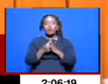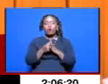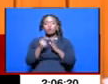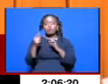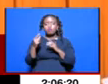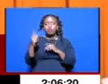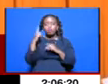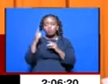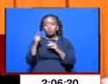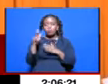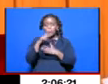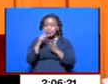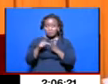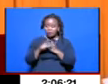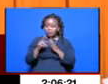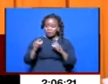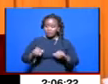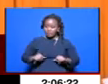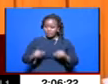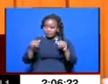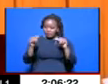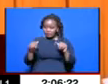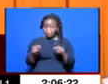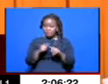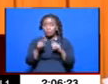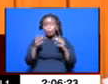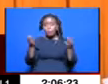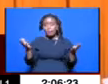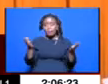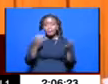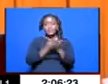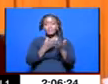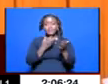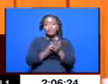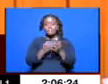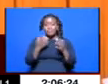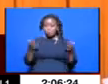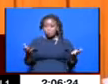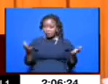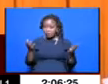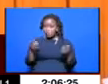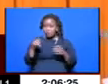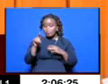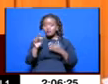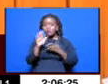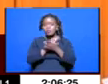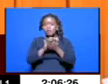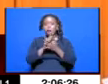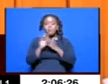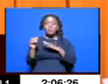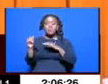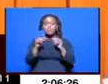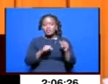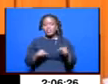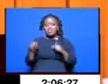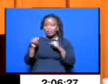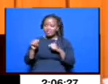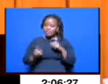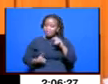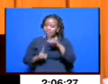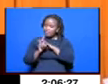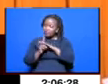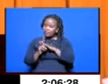existence. From this, however, it is evident that the doctrine of basic structure was not invented by